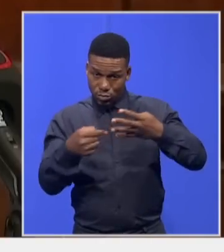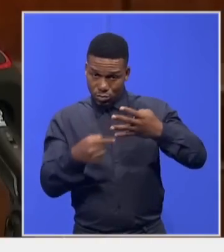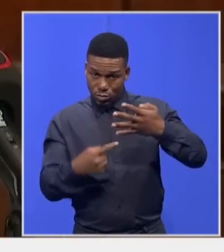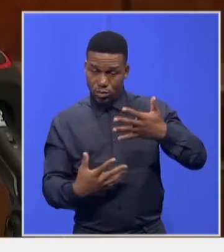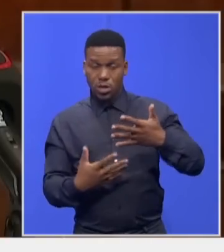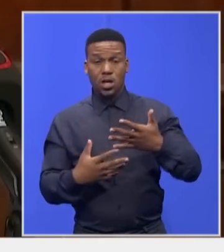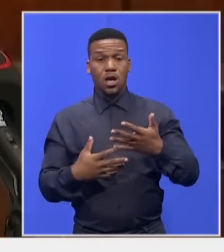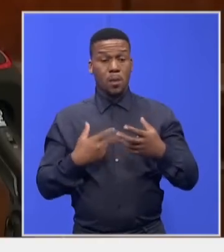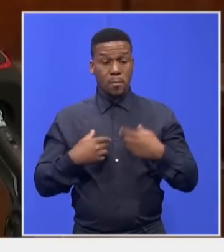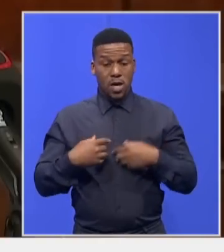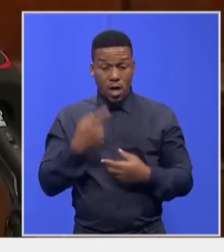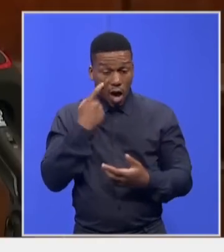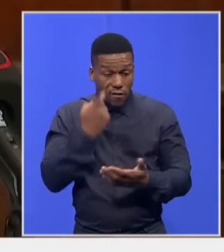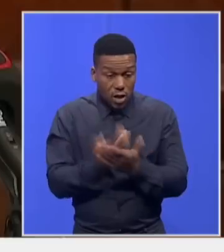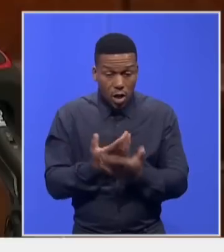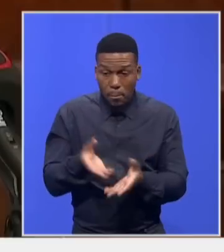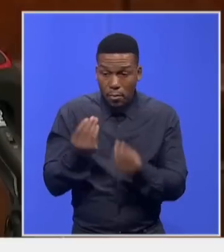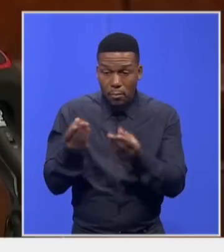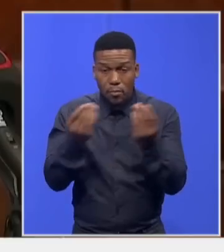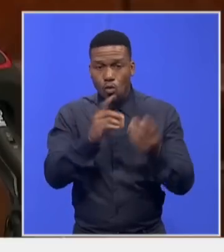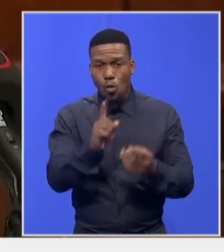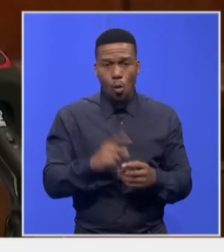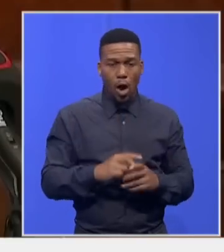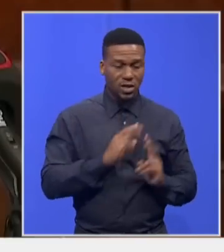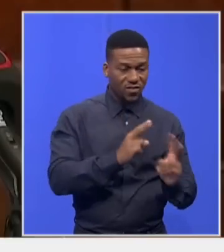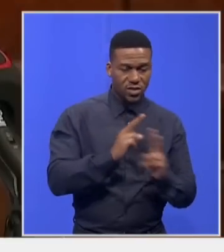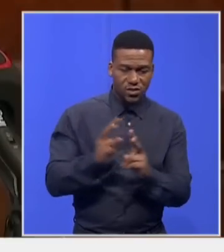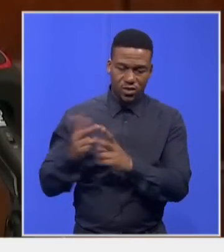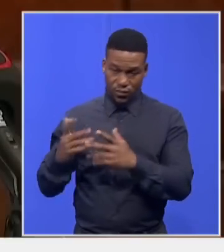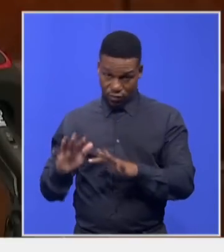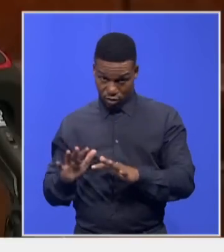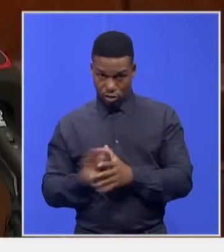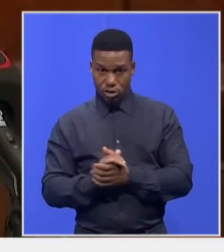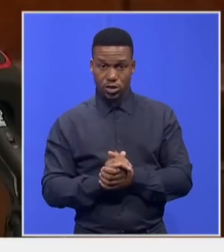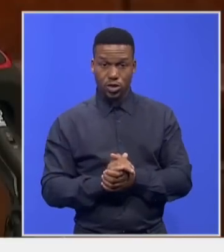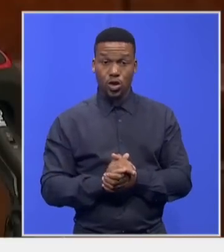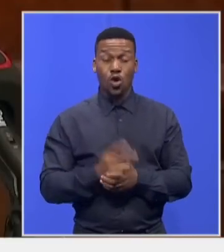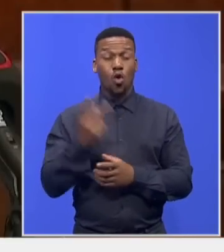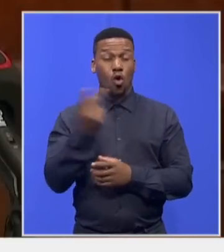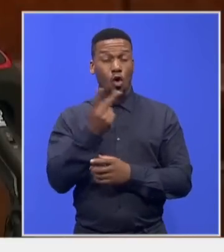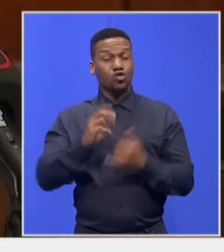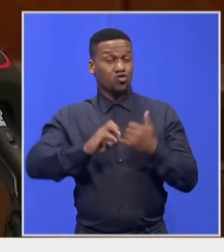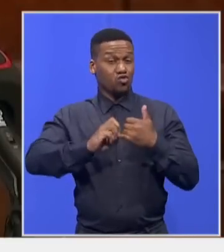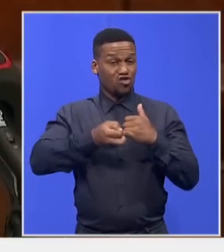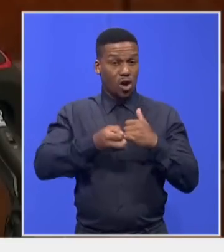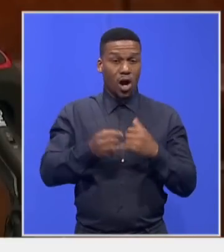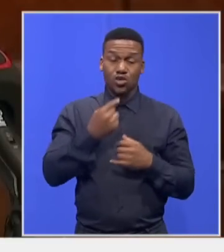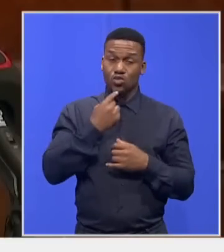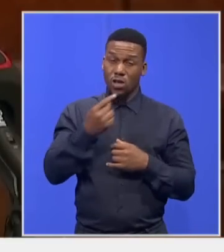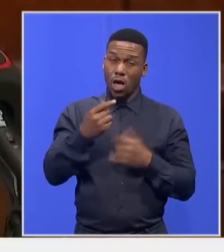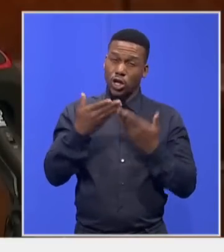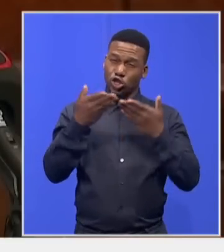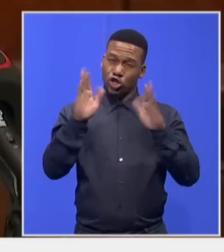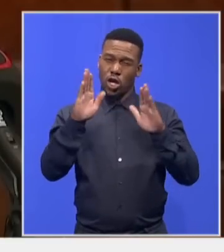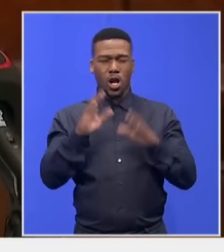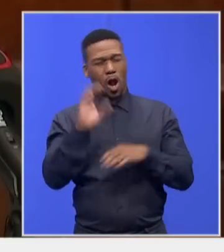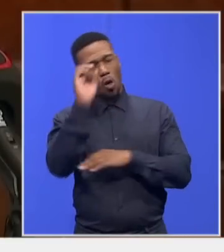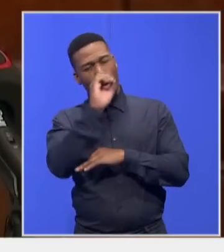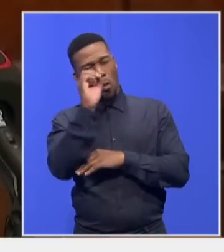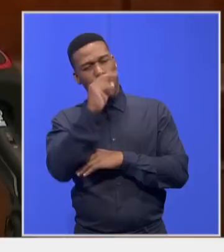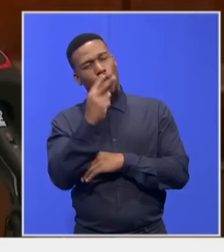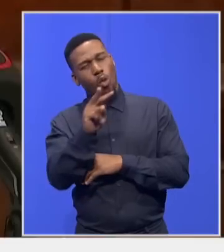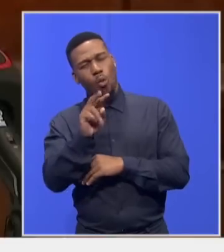are, and then I'm also going to make, if you like, general or transversal observations that requires our